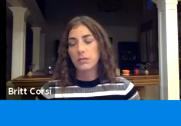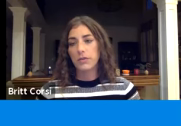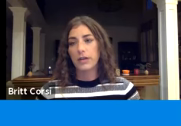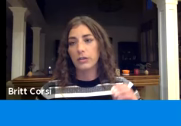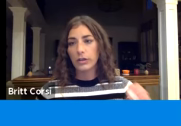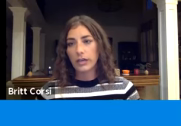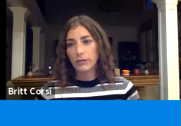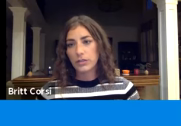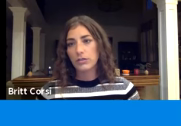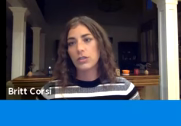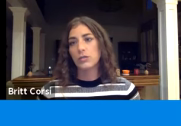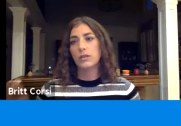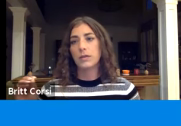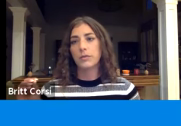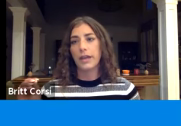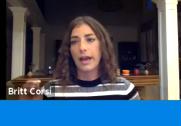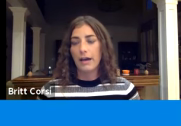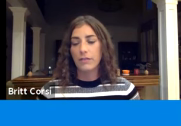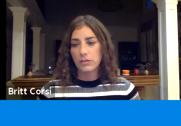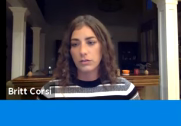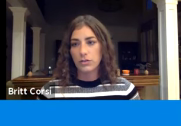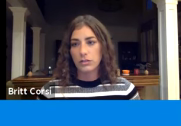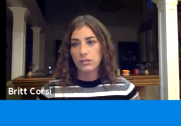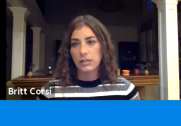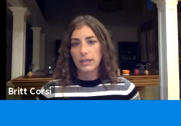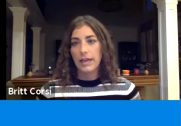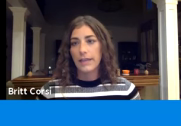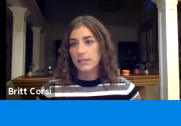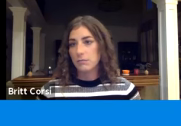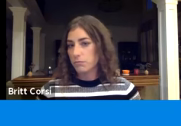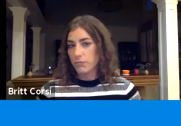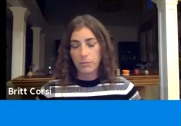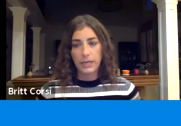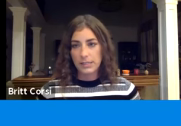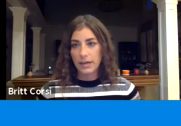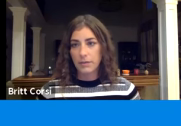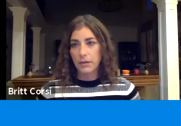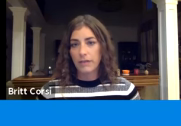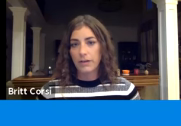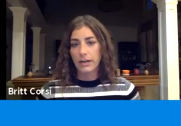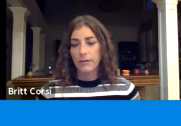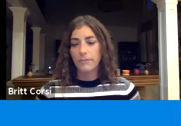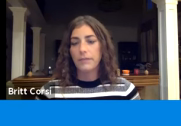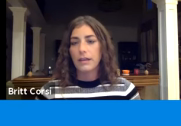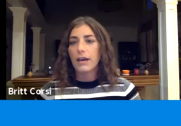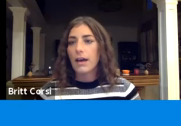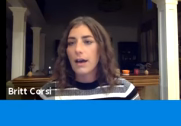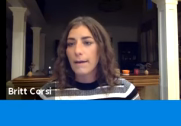match those people that are looking for solutions with the people that have the solutions. And that's the biggest gap that we have right